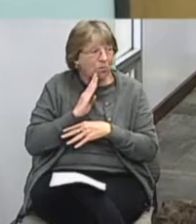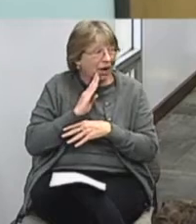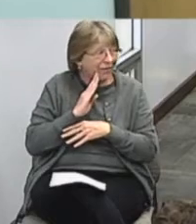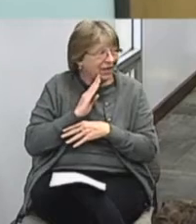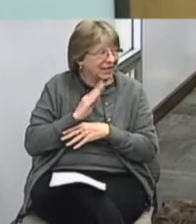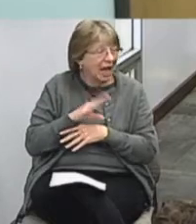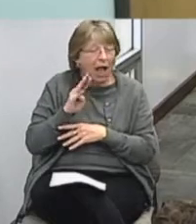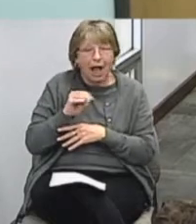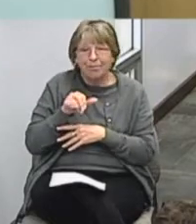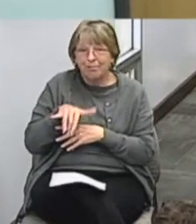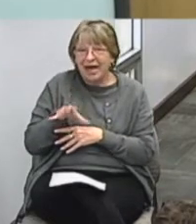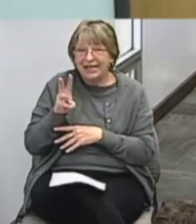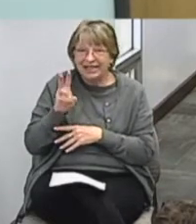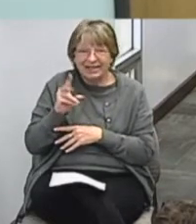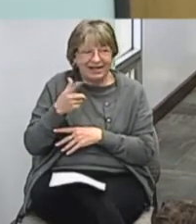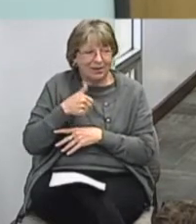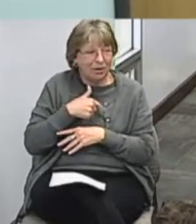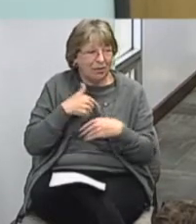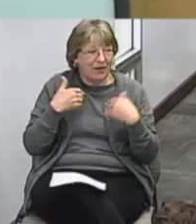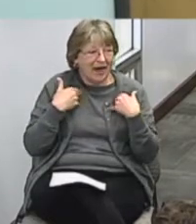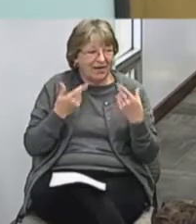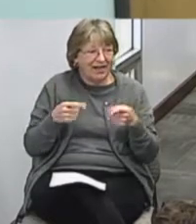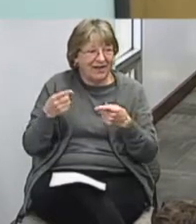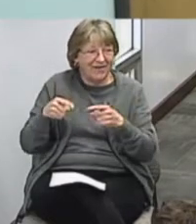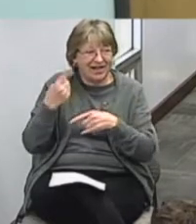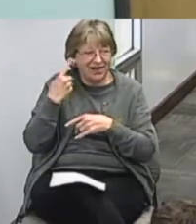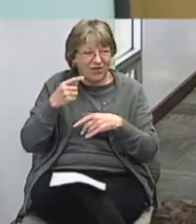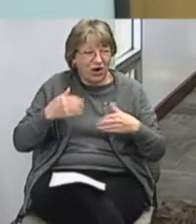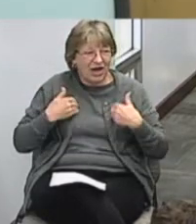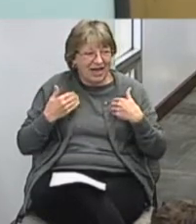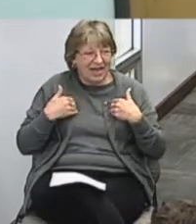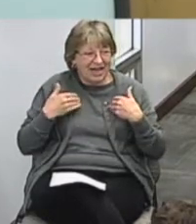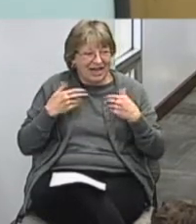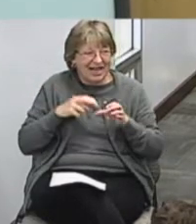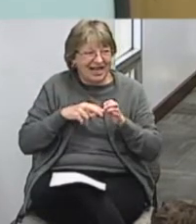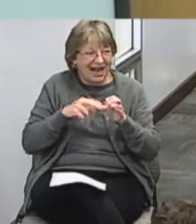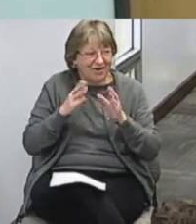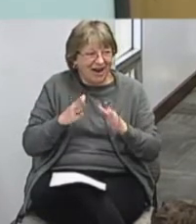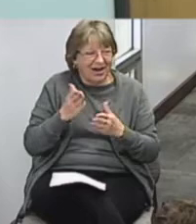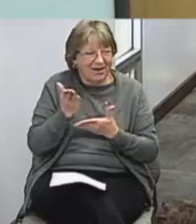Team will be sponsoring events for young riders as part of Third Thursday